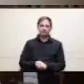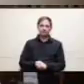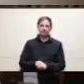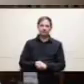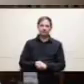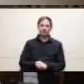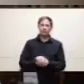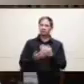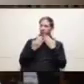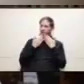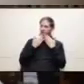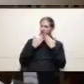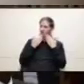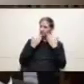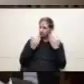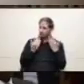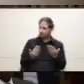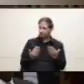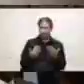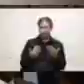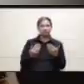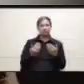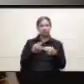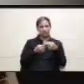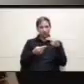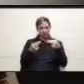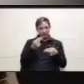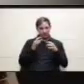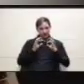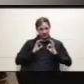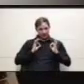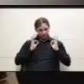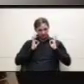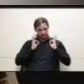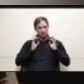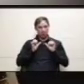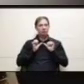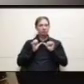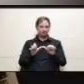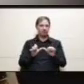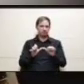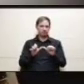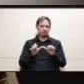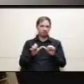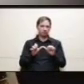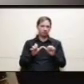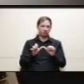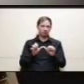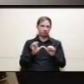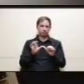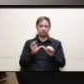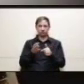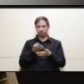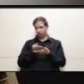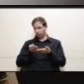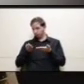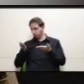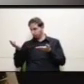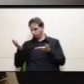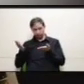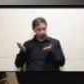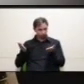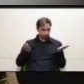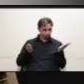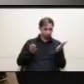Thank you very much, Honorable Mayor. Let's proceed to ask the members to give